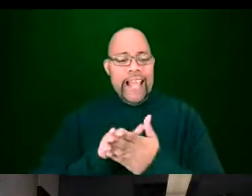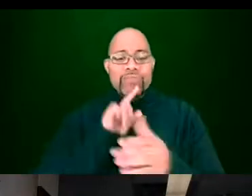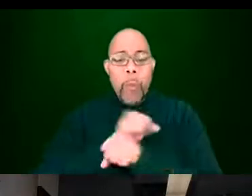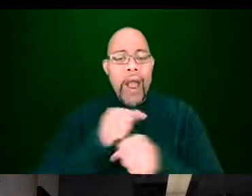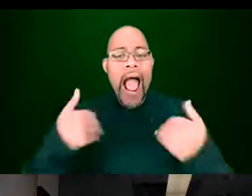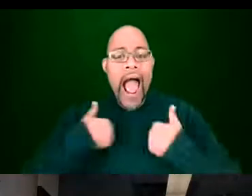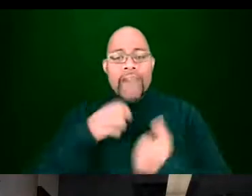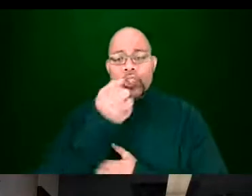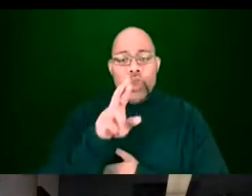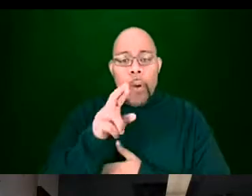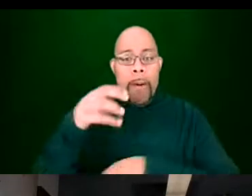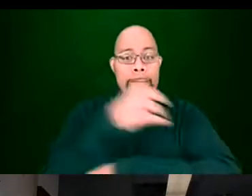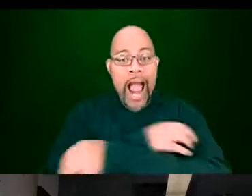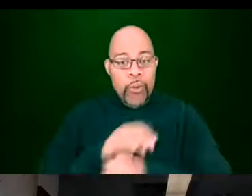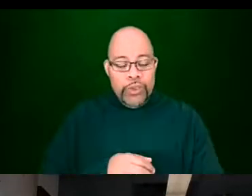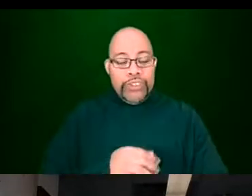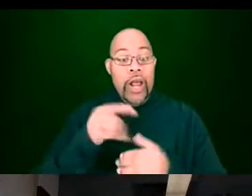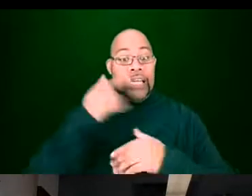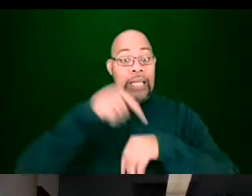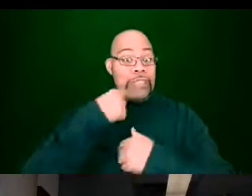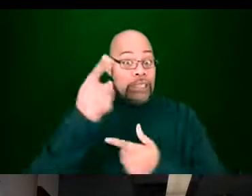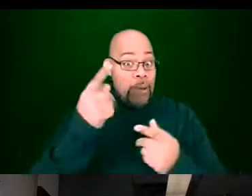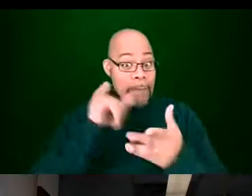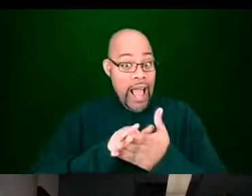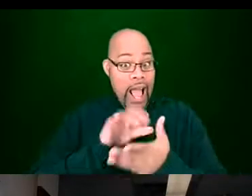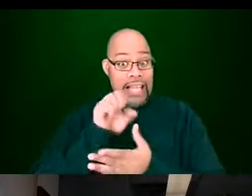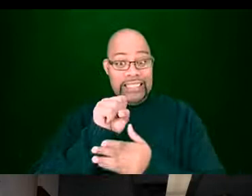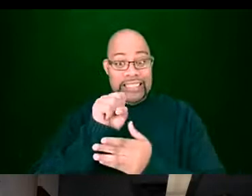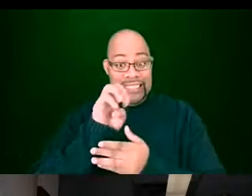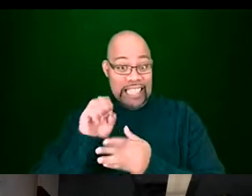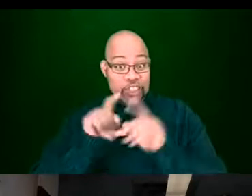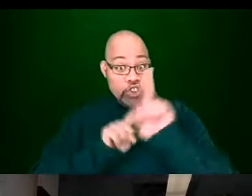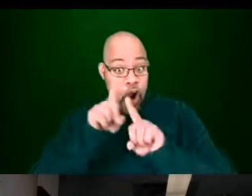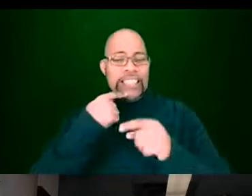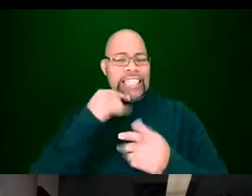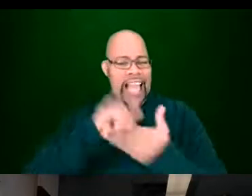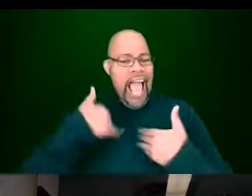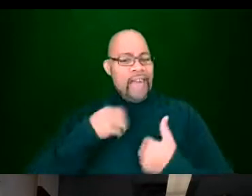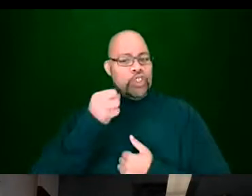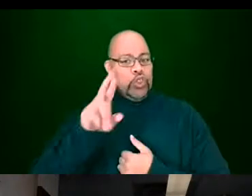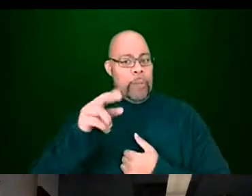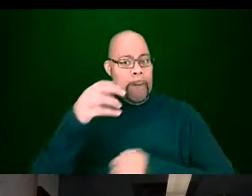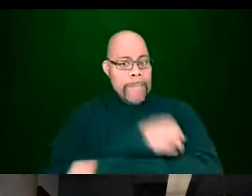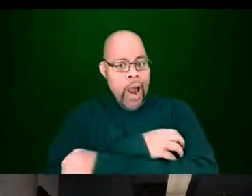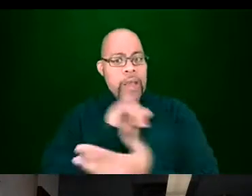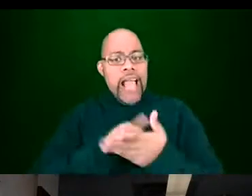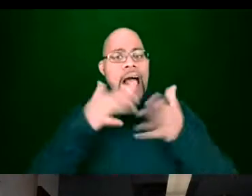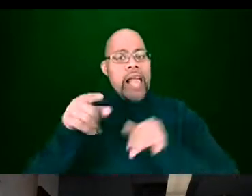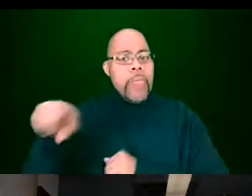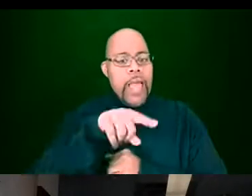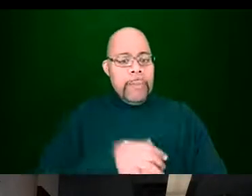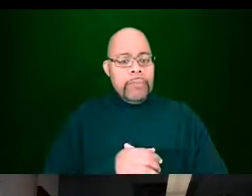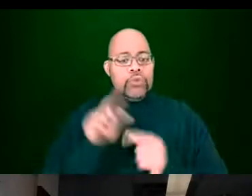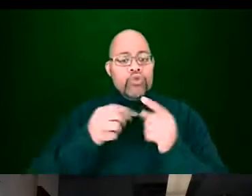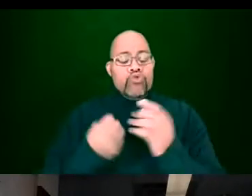have superpowers. So next time you tell somebody about a sea star, you can tell them that they have a superpower that allows them